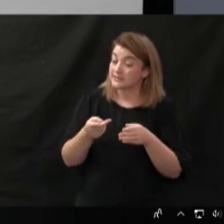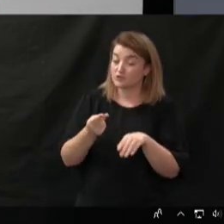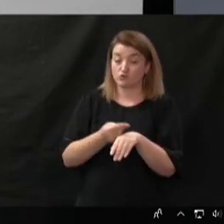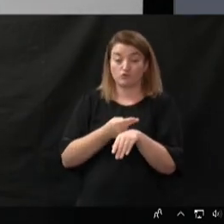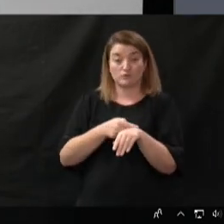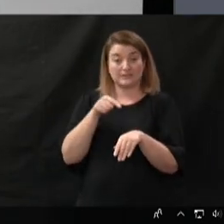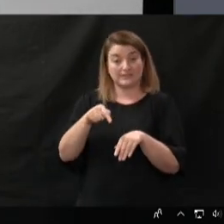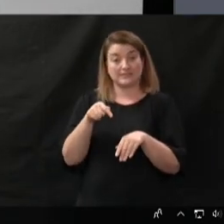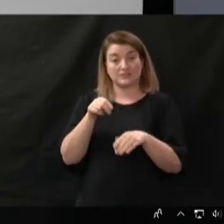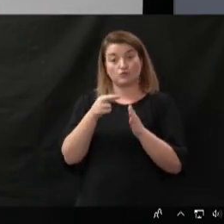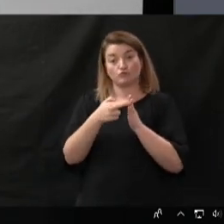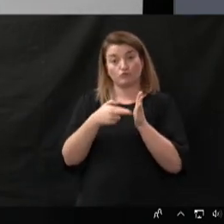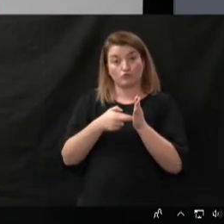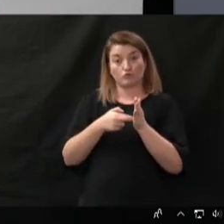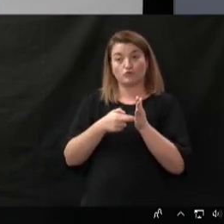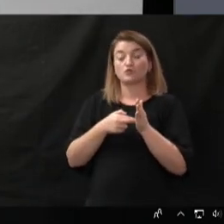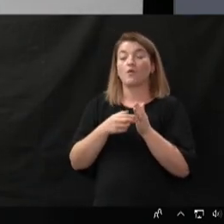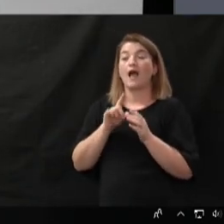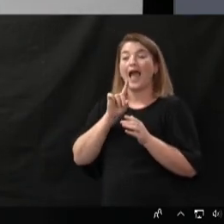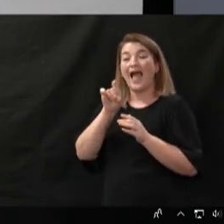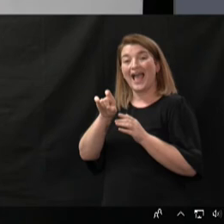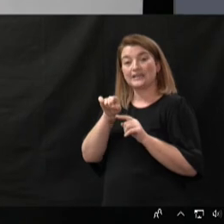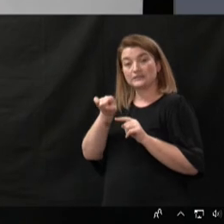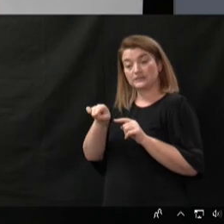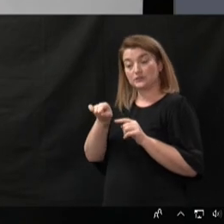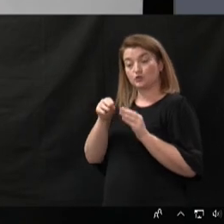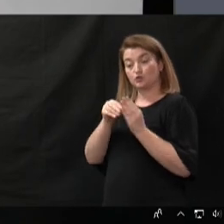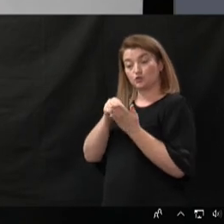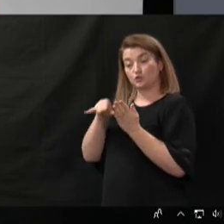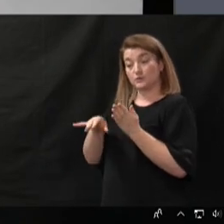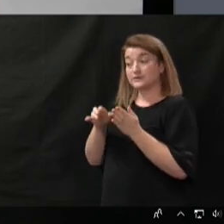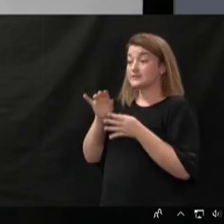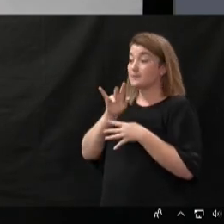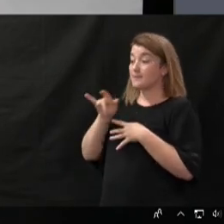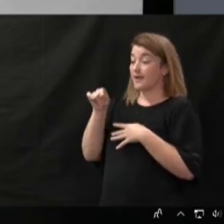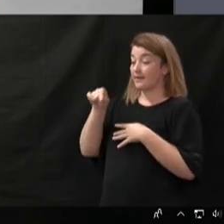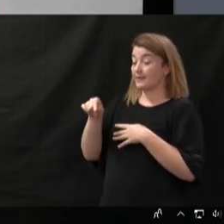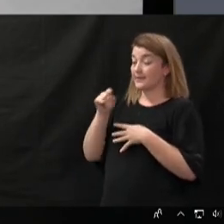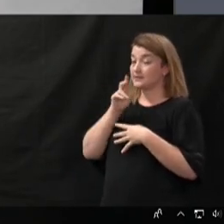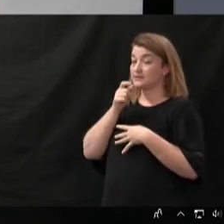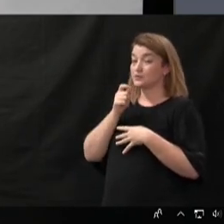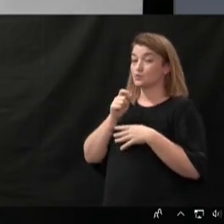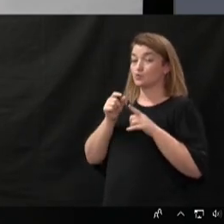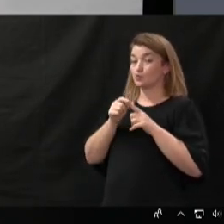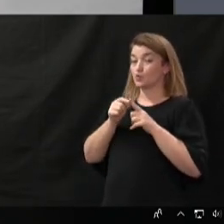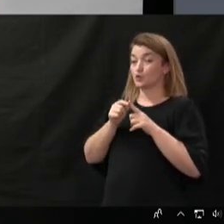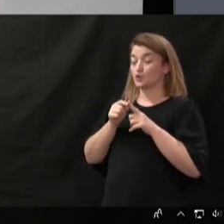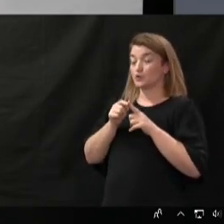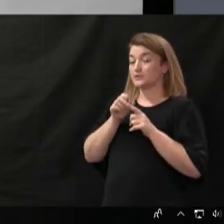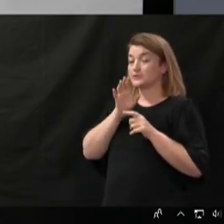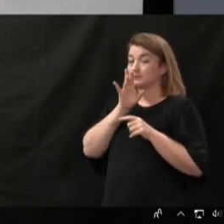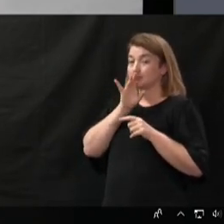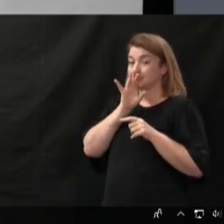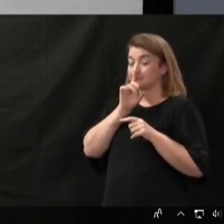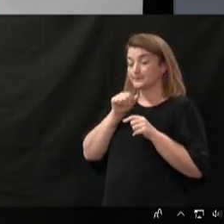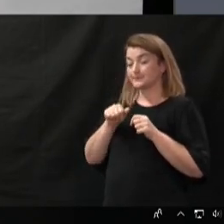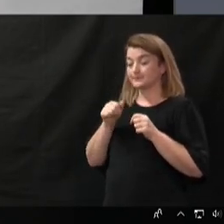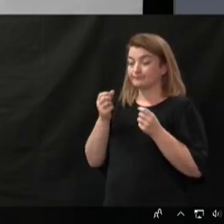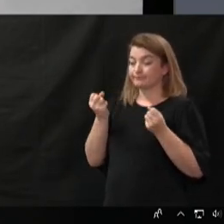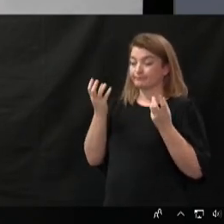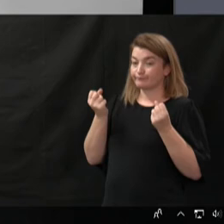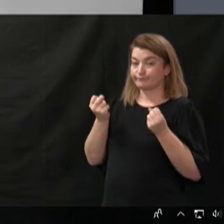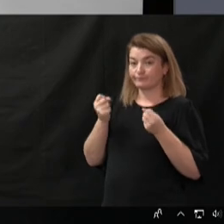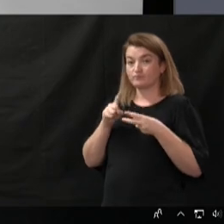by spelling those words. And the line stands for the K sound. And then the other partner is going to teach the stick